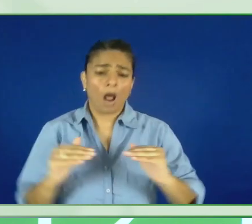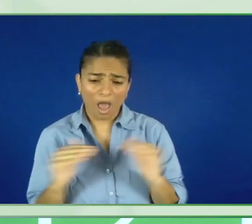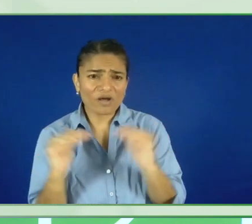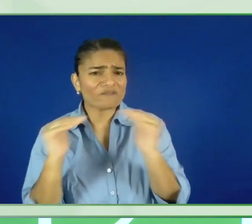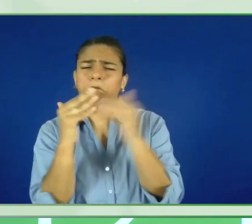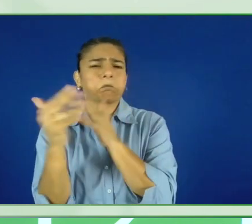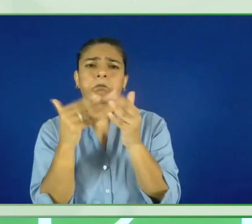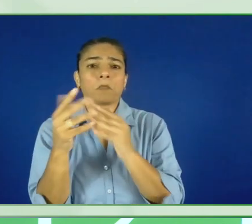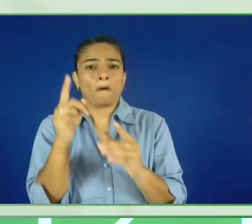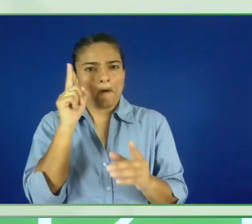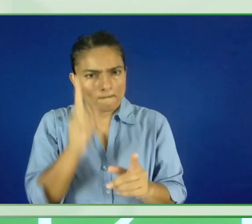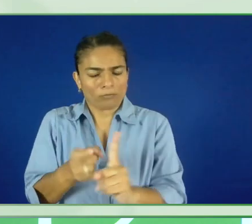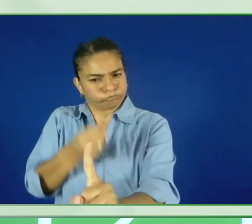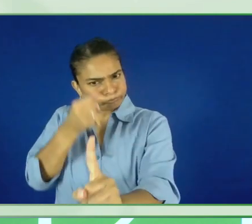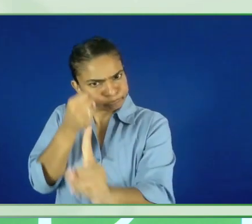us.